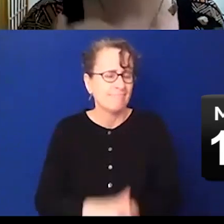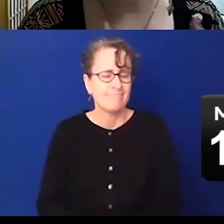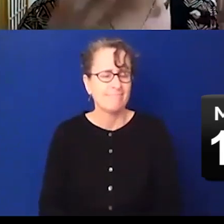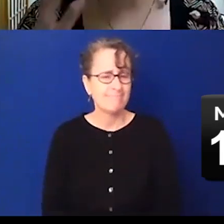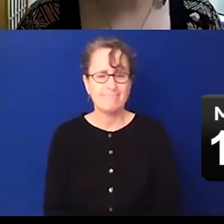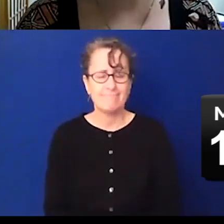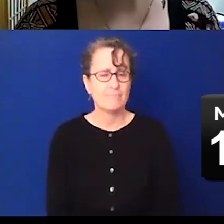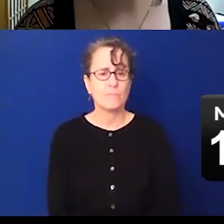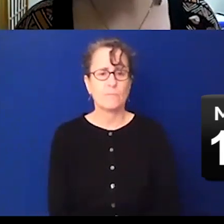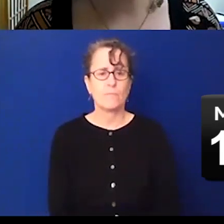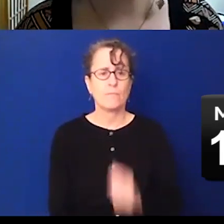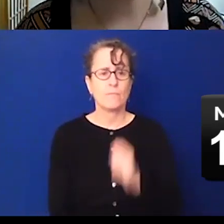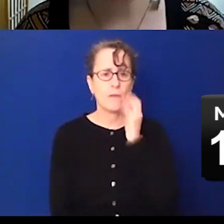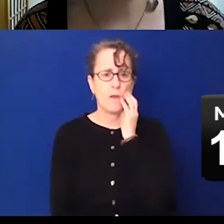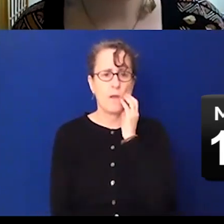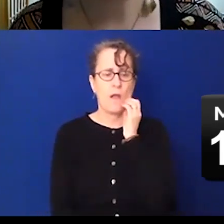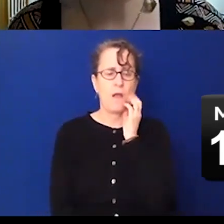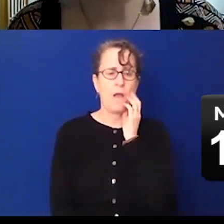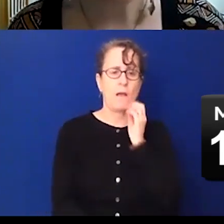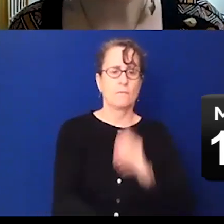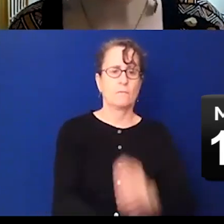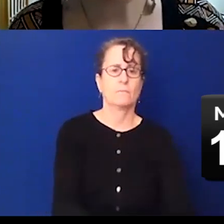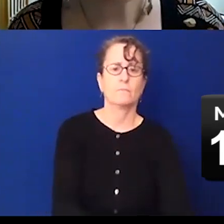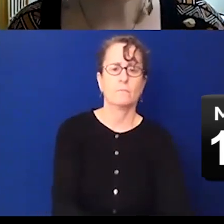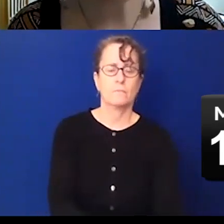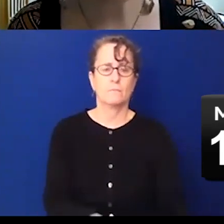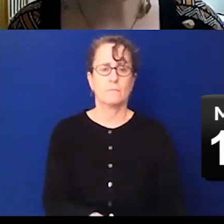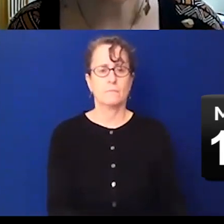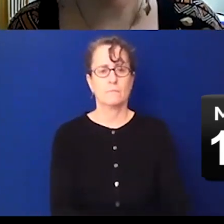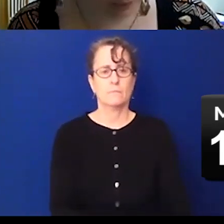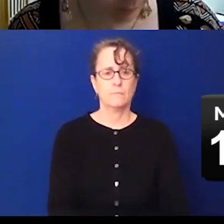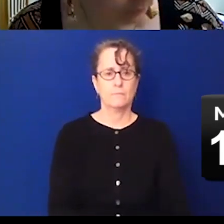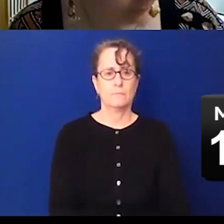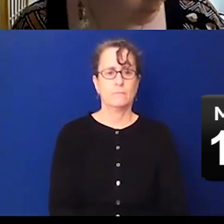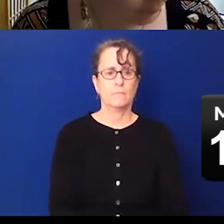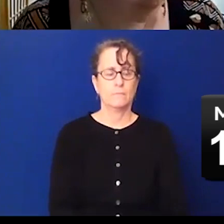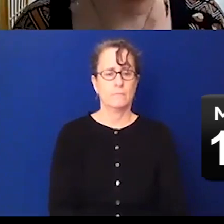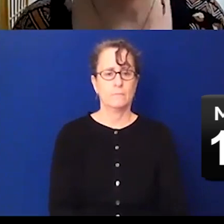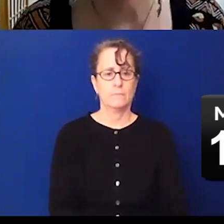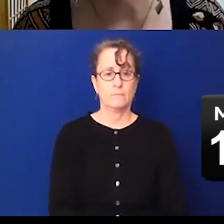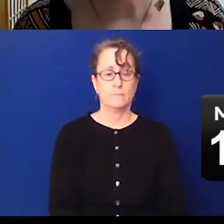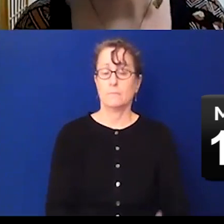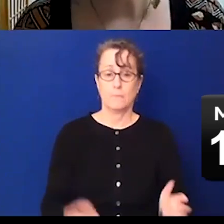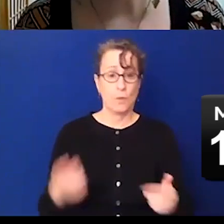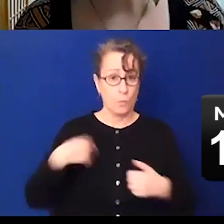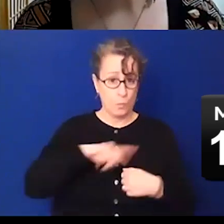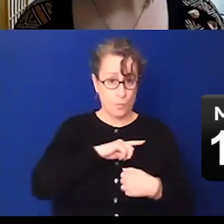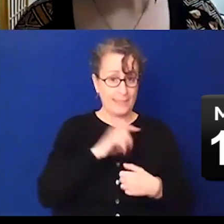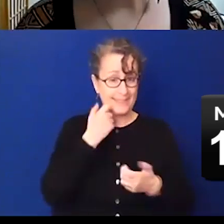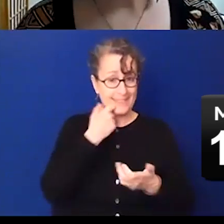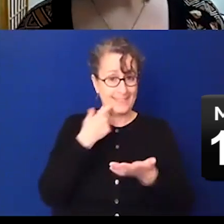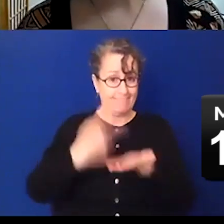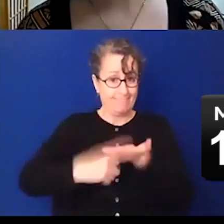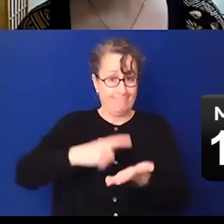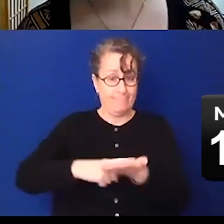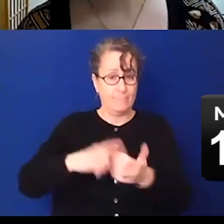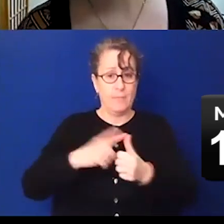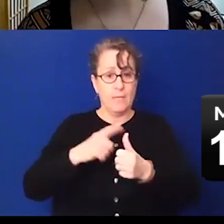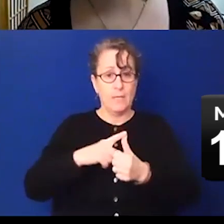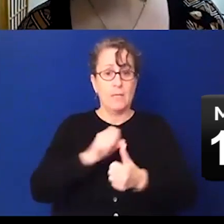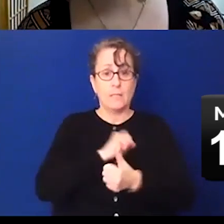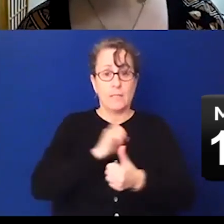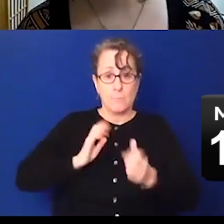So how do we feel then about all the parameters that we set? Select board